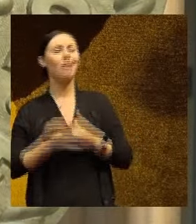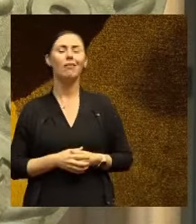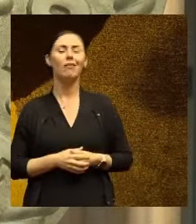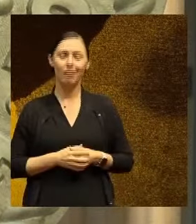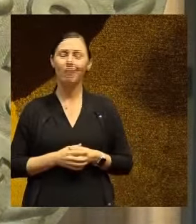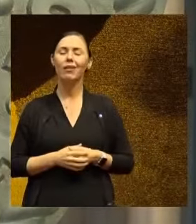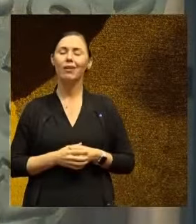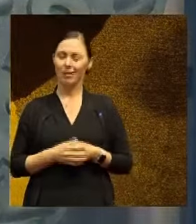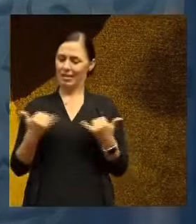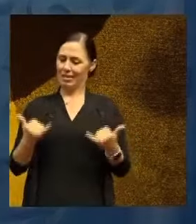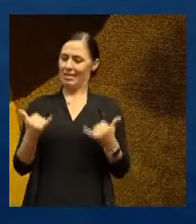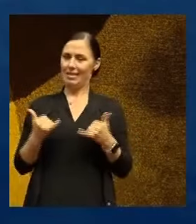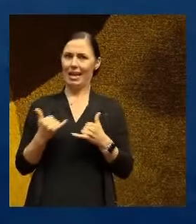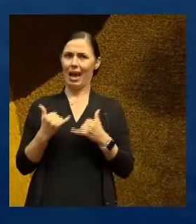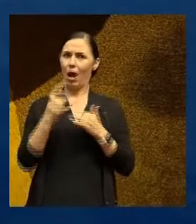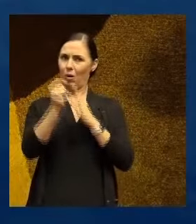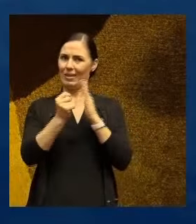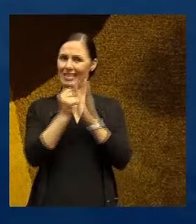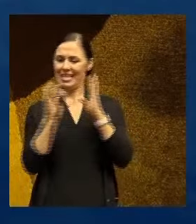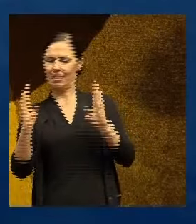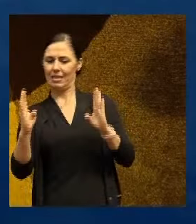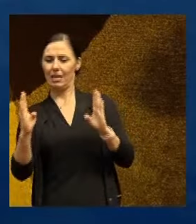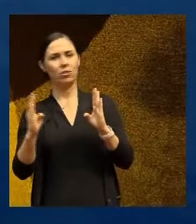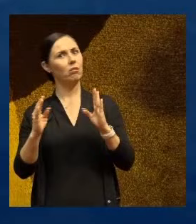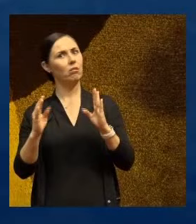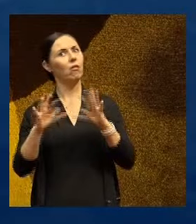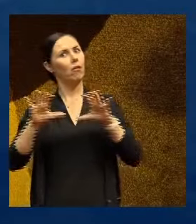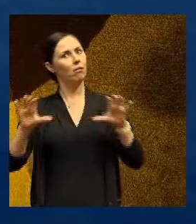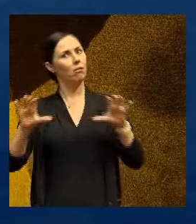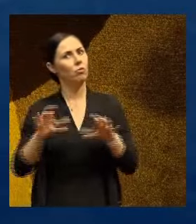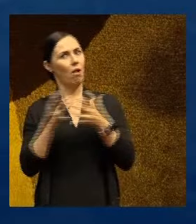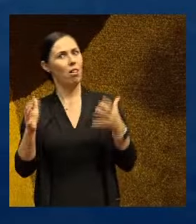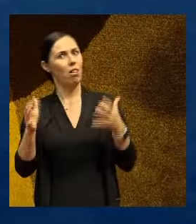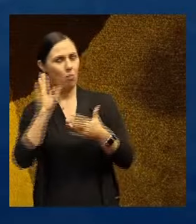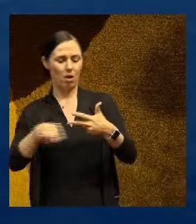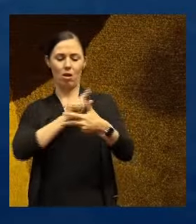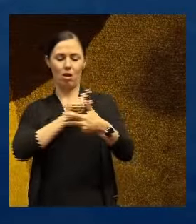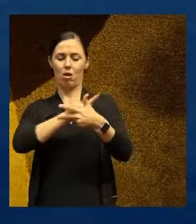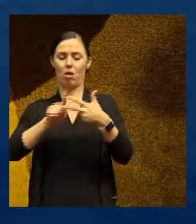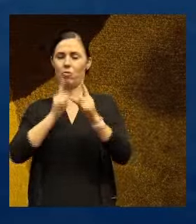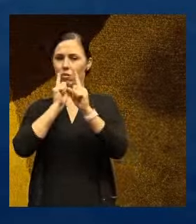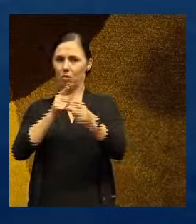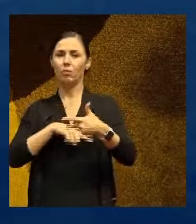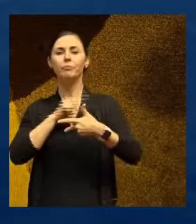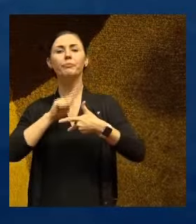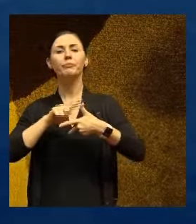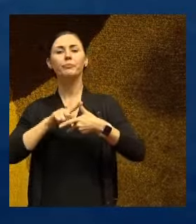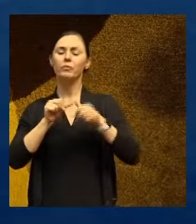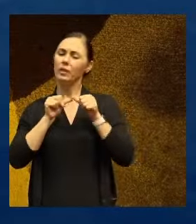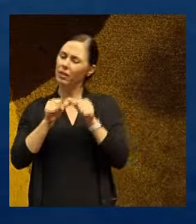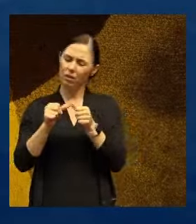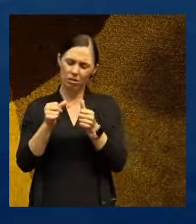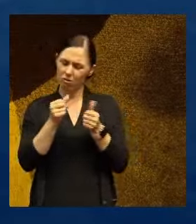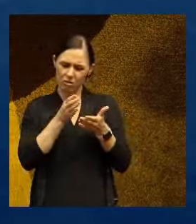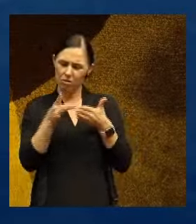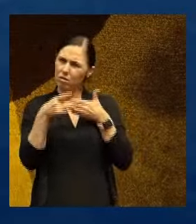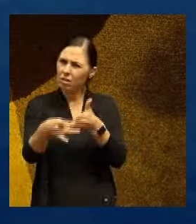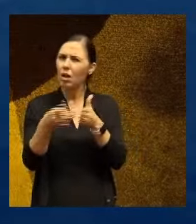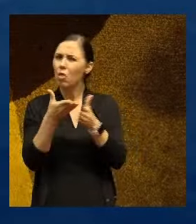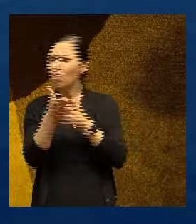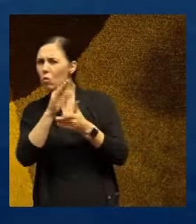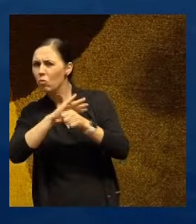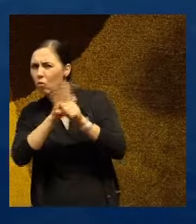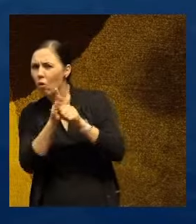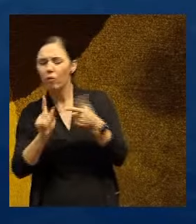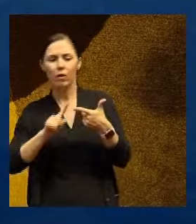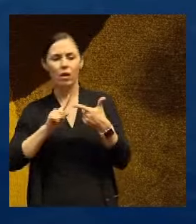session. I have 3 goals this year: to continue to steer us through the pandemic, to strengthen our